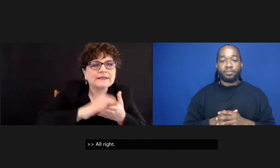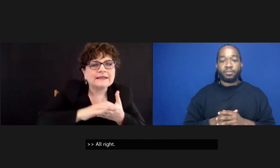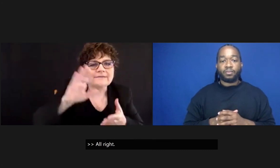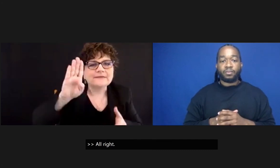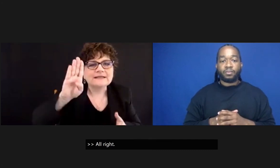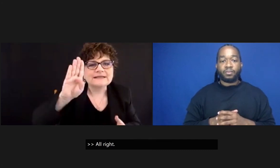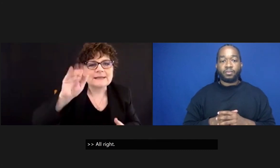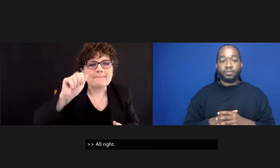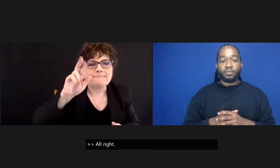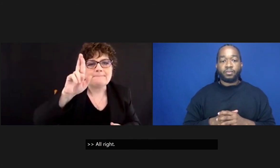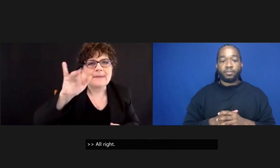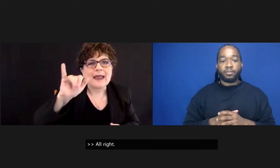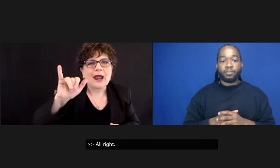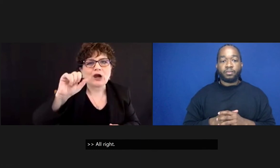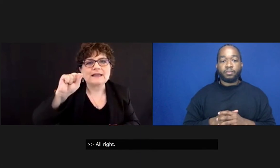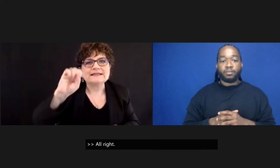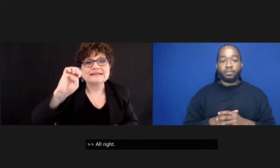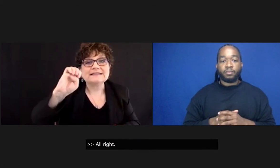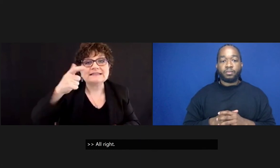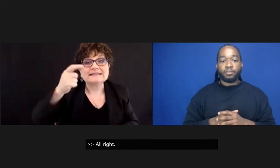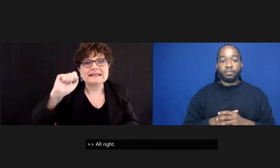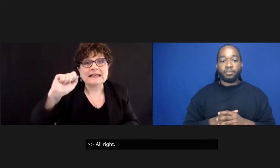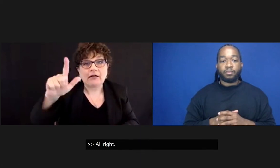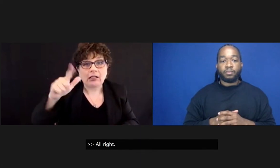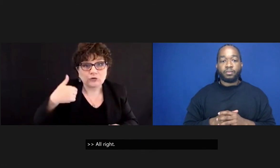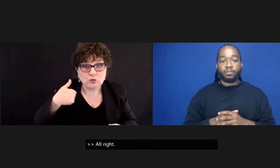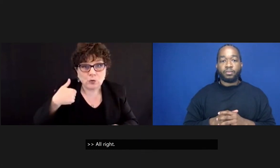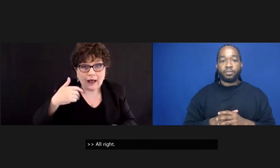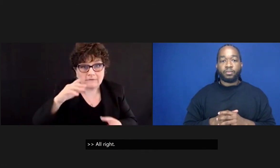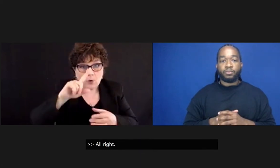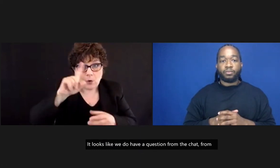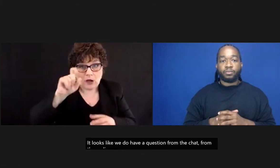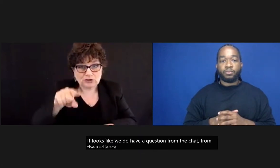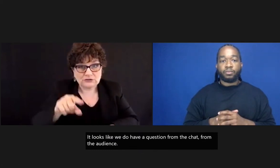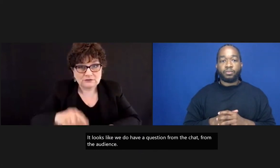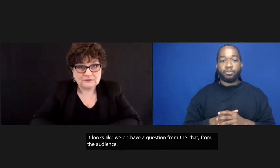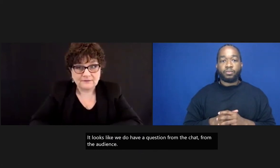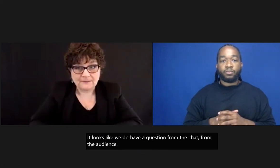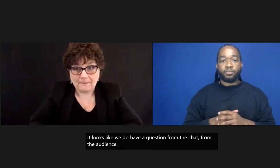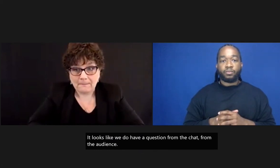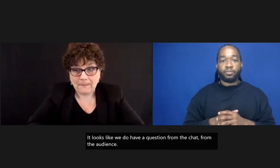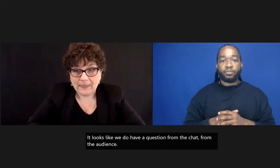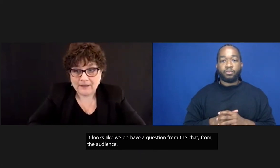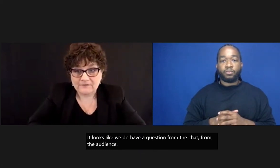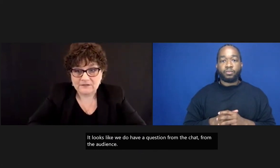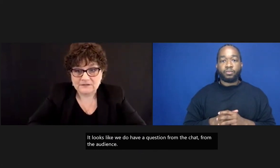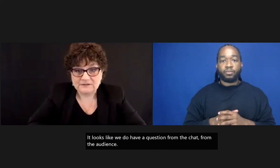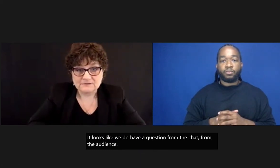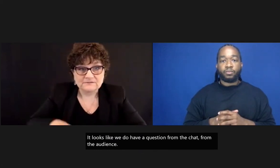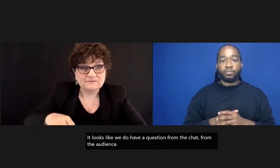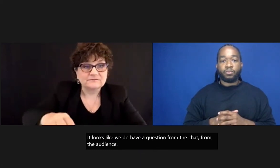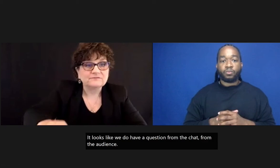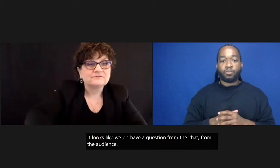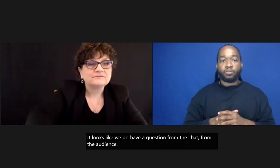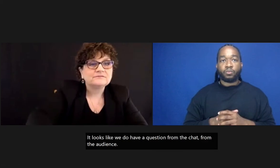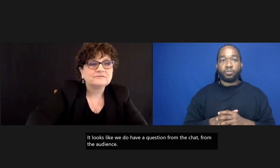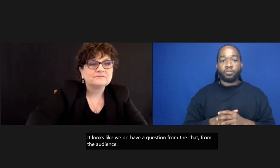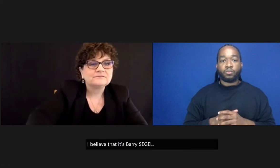audience. I believe that it's Barry Siegel. Do you have a question, Barry?